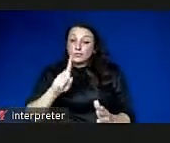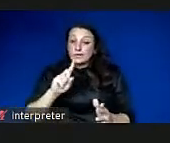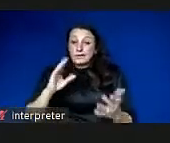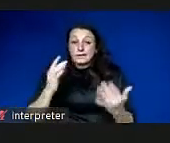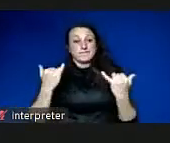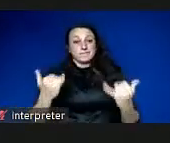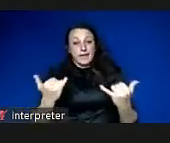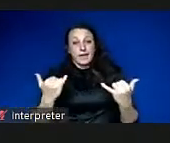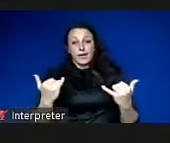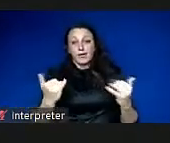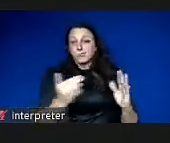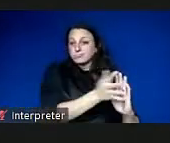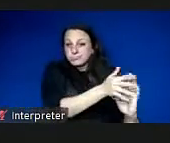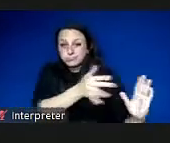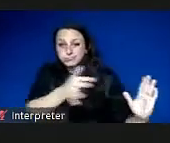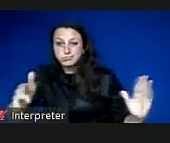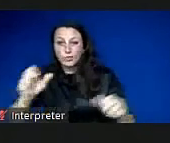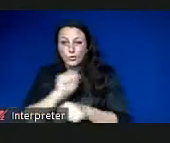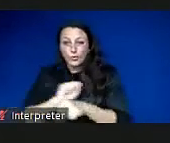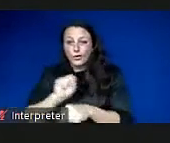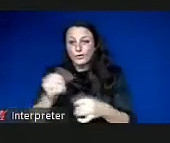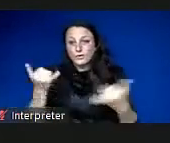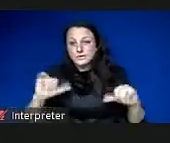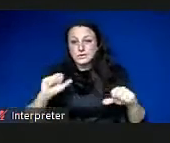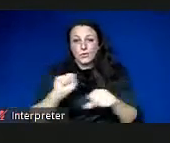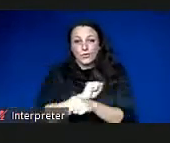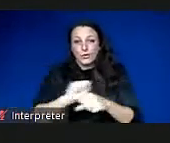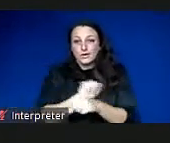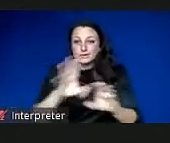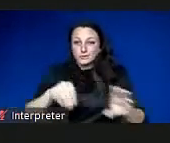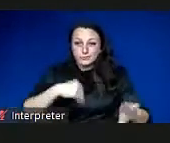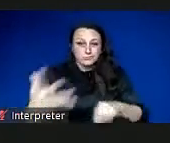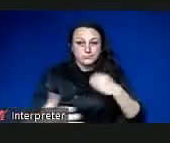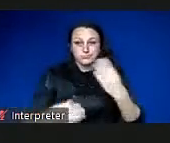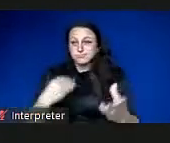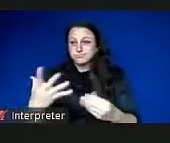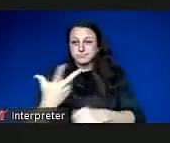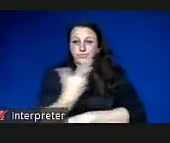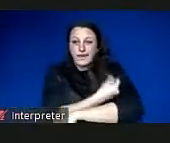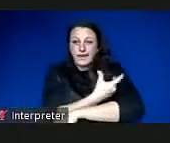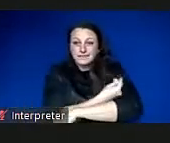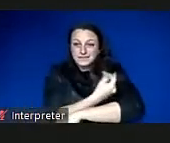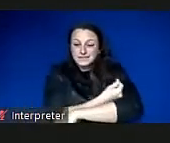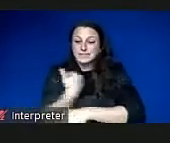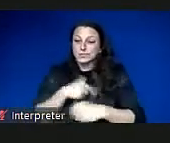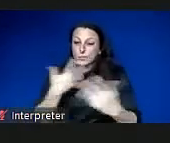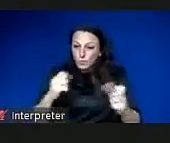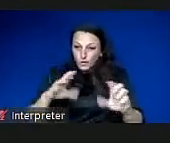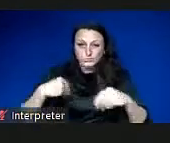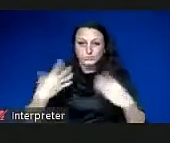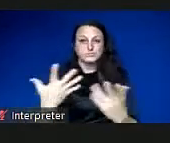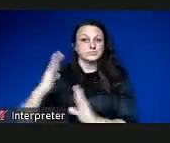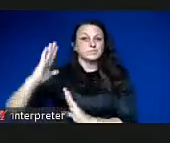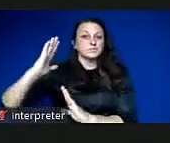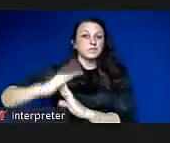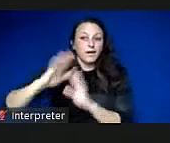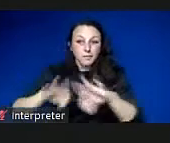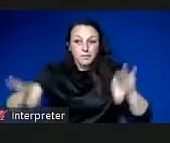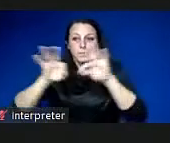we're working tirelessly on our vaccine campaign to ensure that we are getting shots into arms of those who need it the most as quickly as